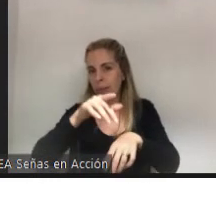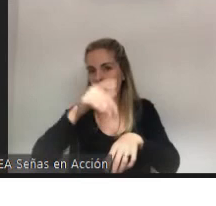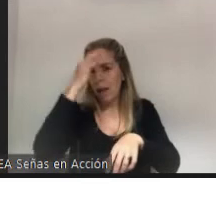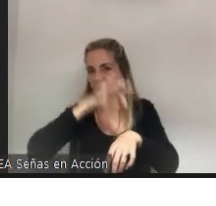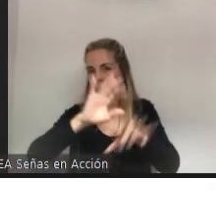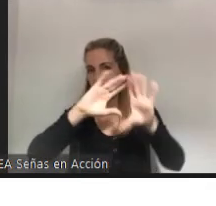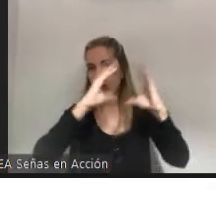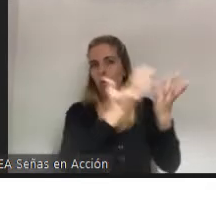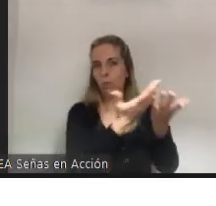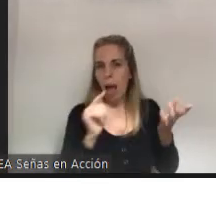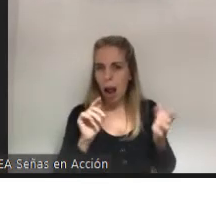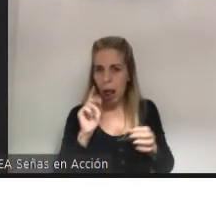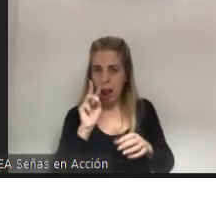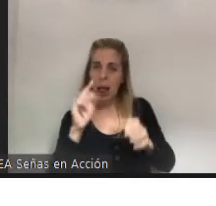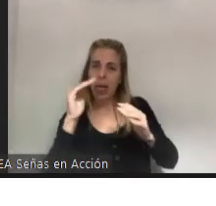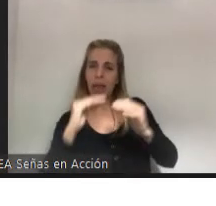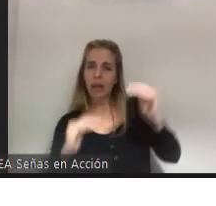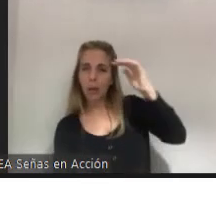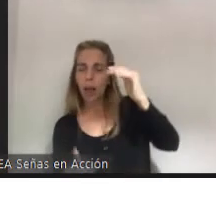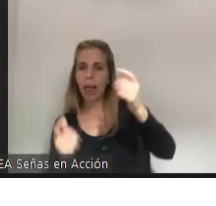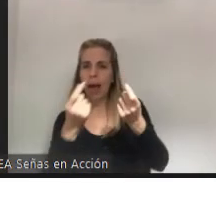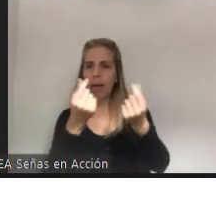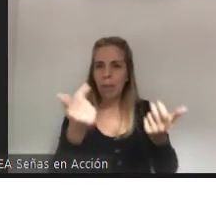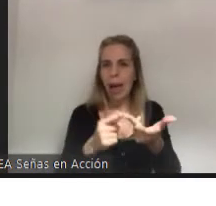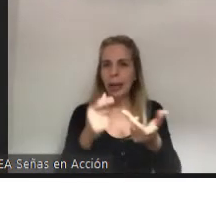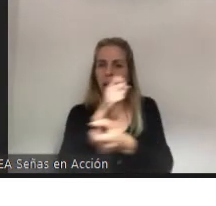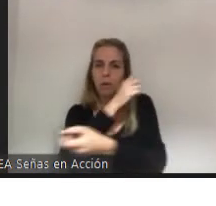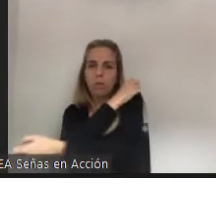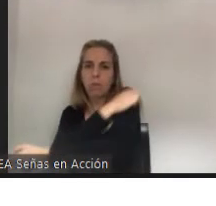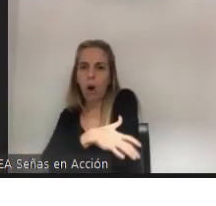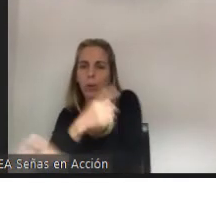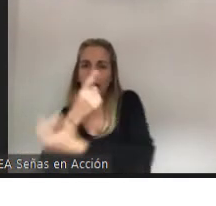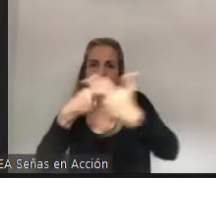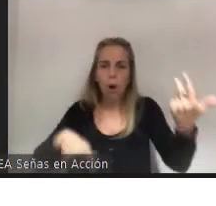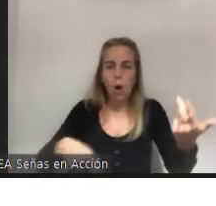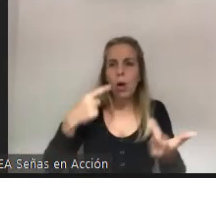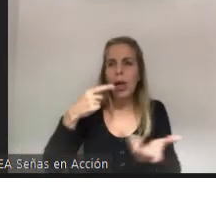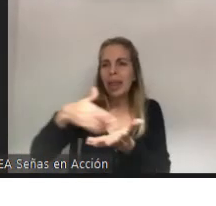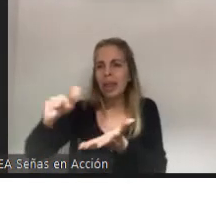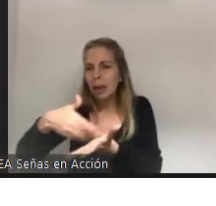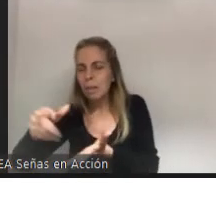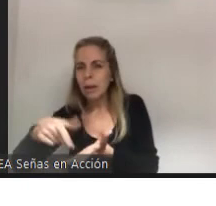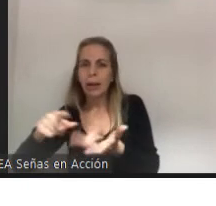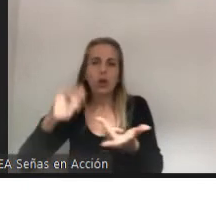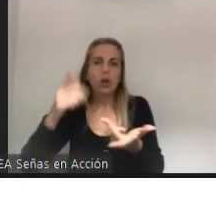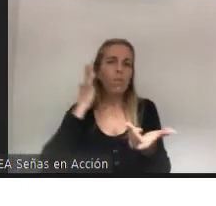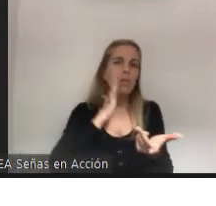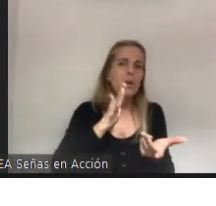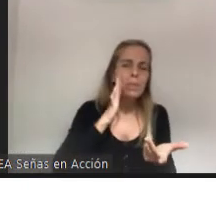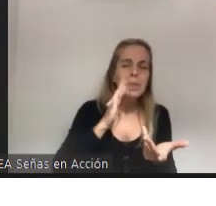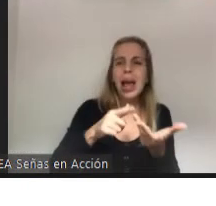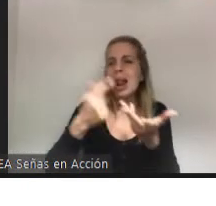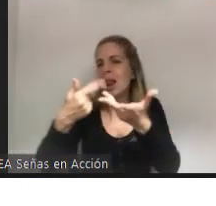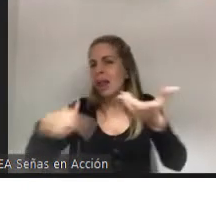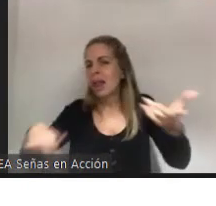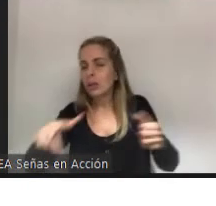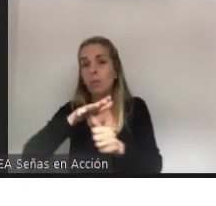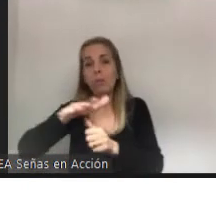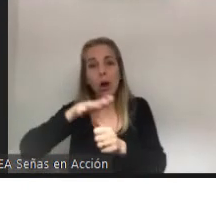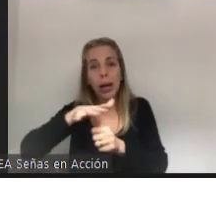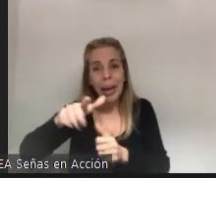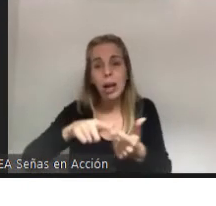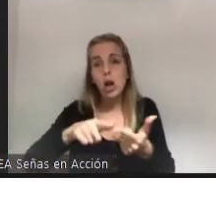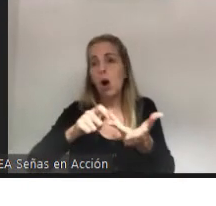through, economic and social inequalities, ethnic and racial inequalities, gender